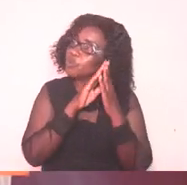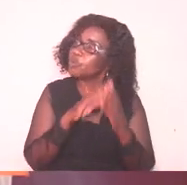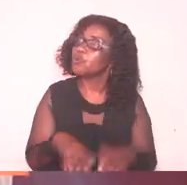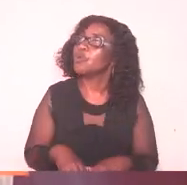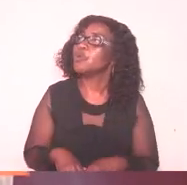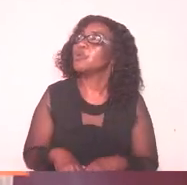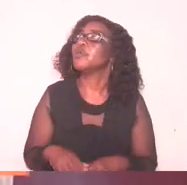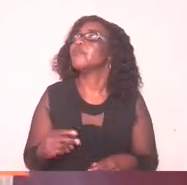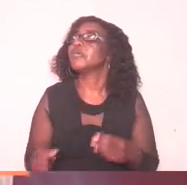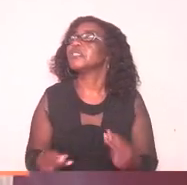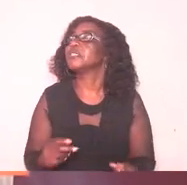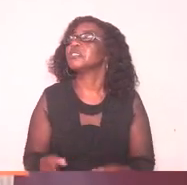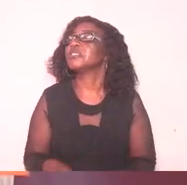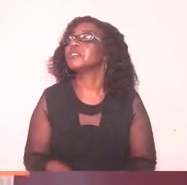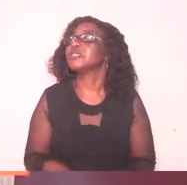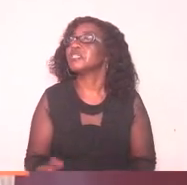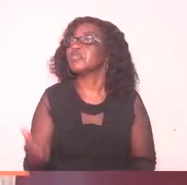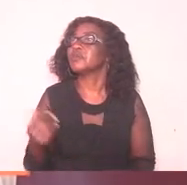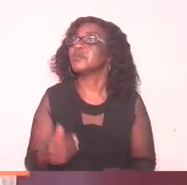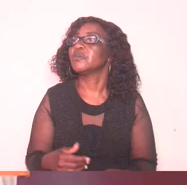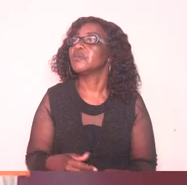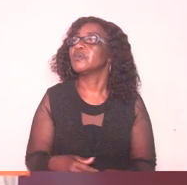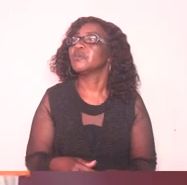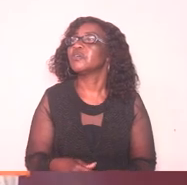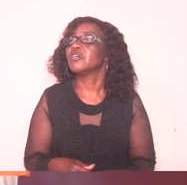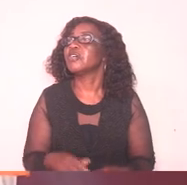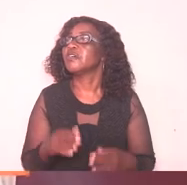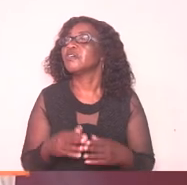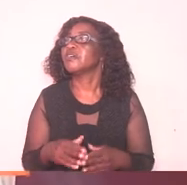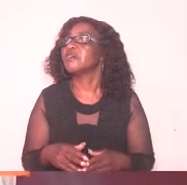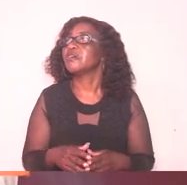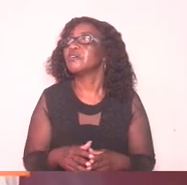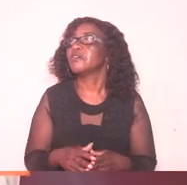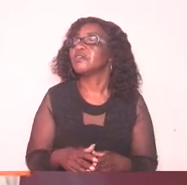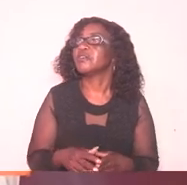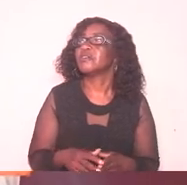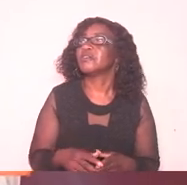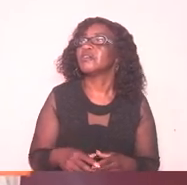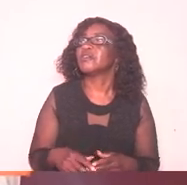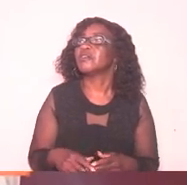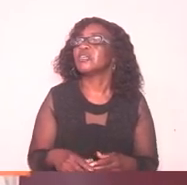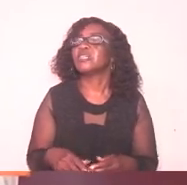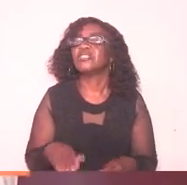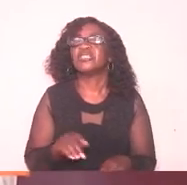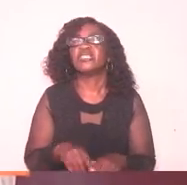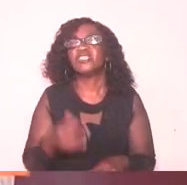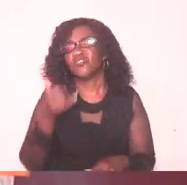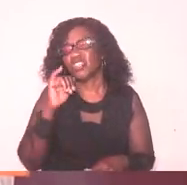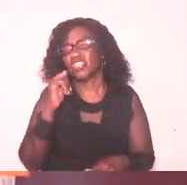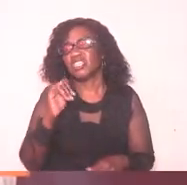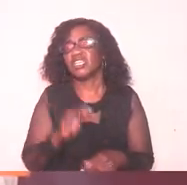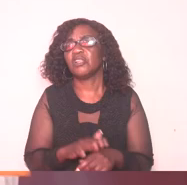organize these parties where they go essentially to someone's house and they have like extreme drinking, and then they also